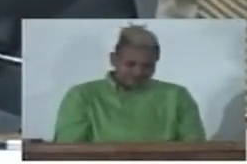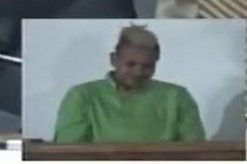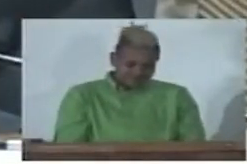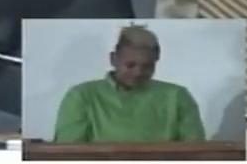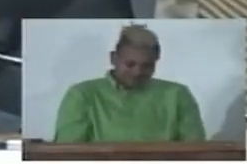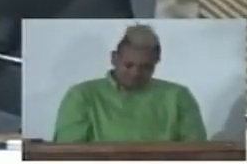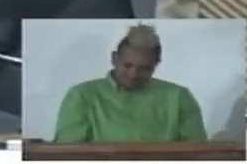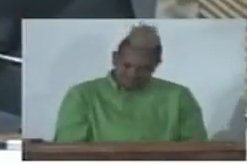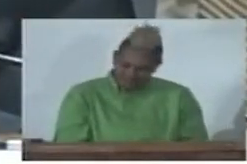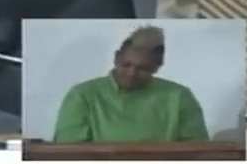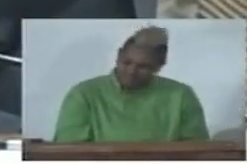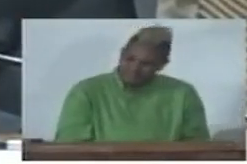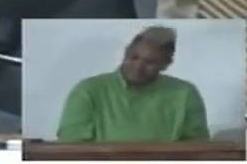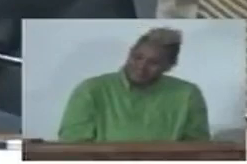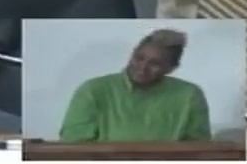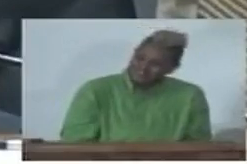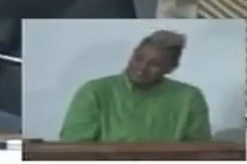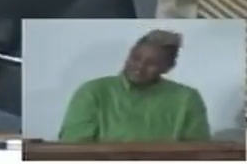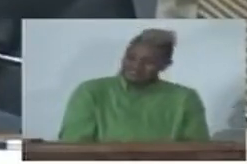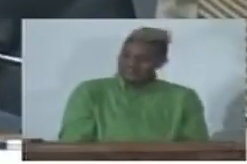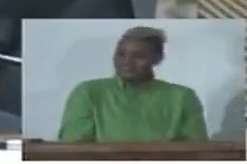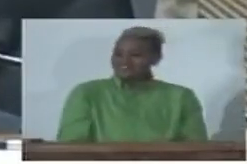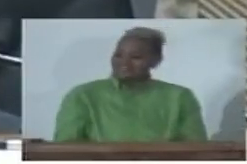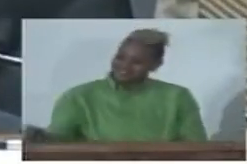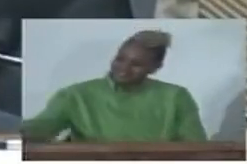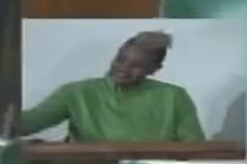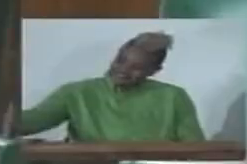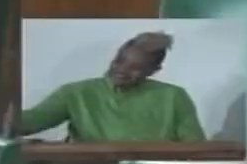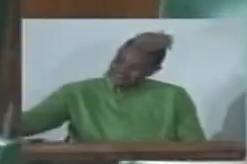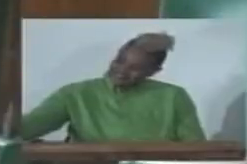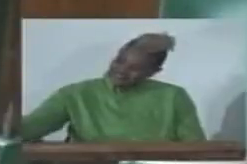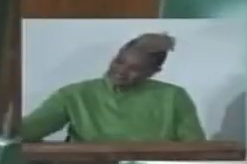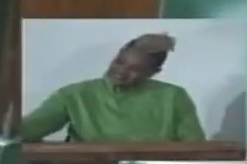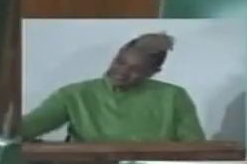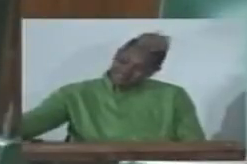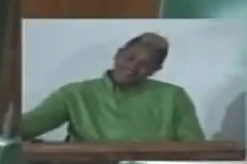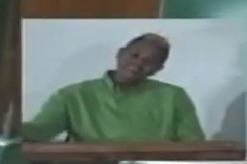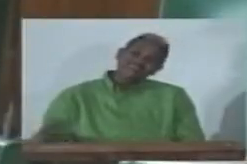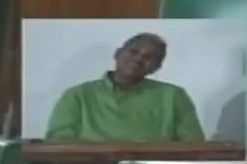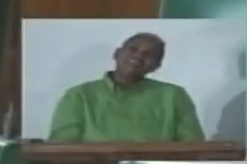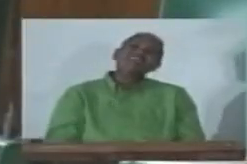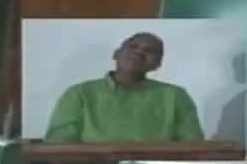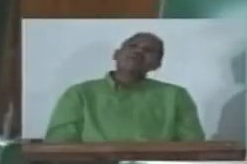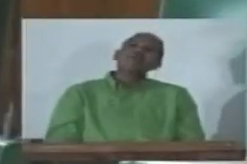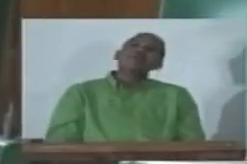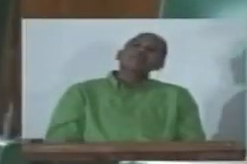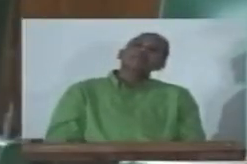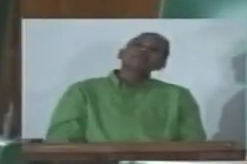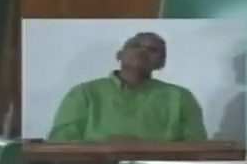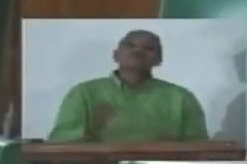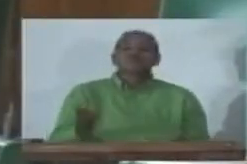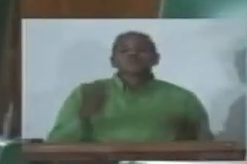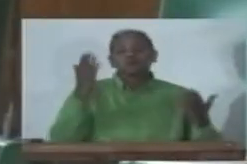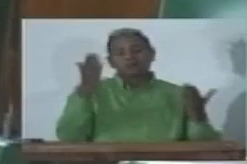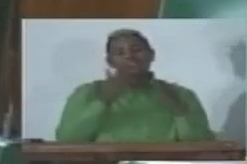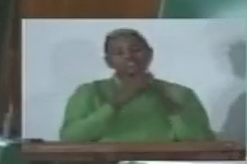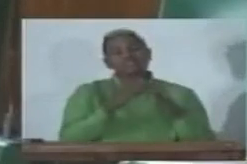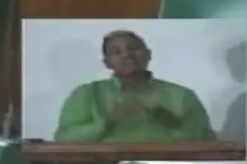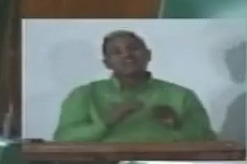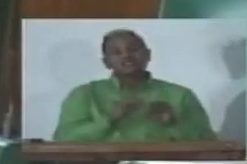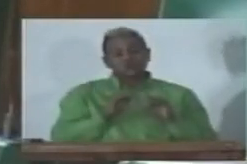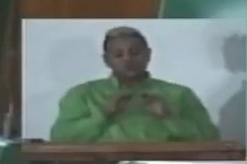and the recommendations, President, are divided into stages.